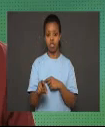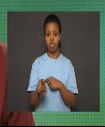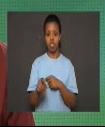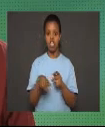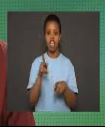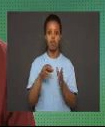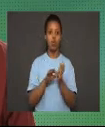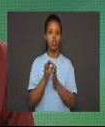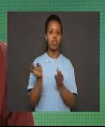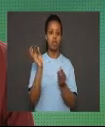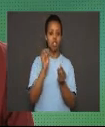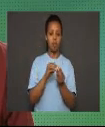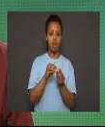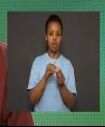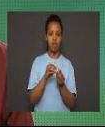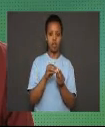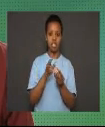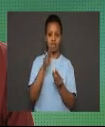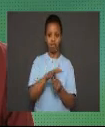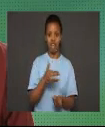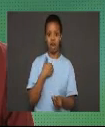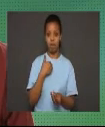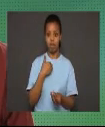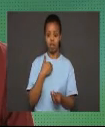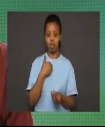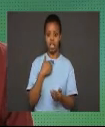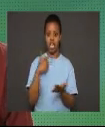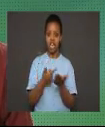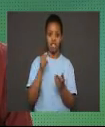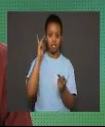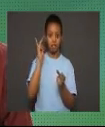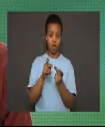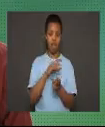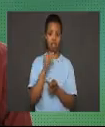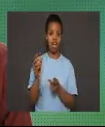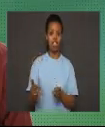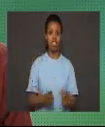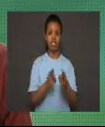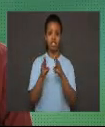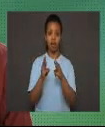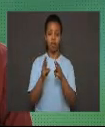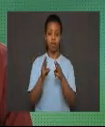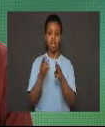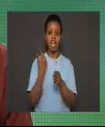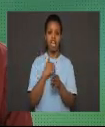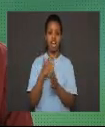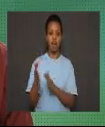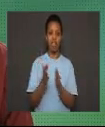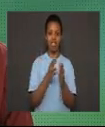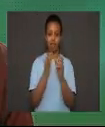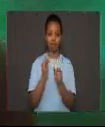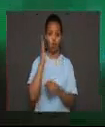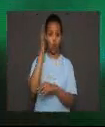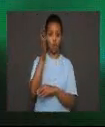growth in order to develop plans and systems to help prepare us for the future.